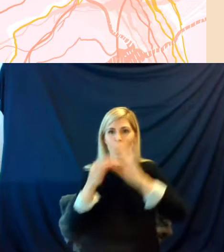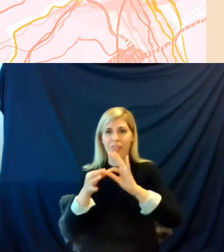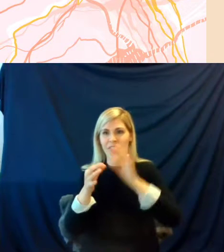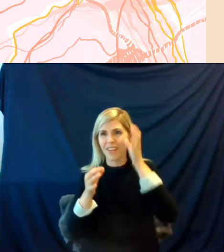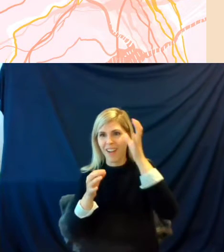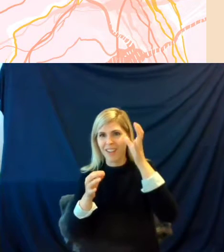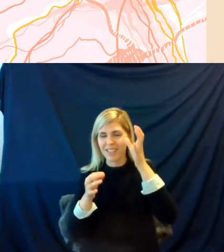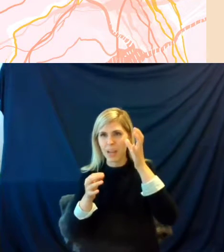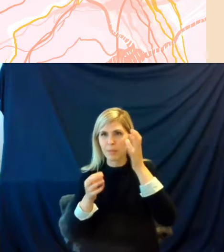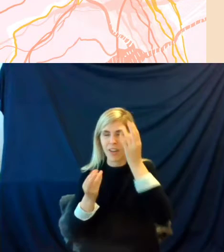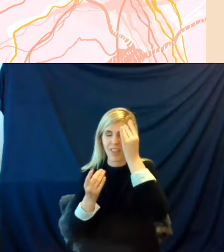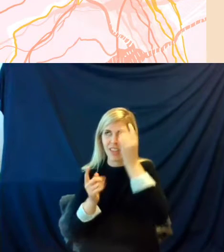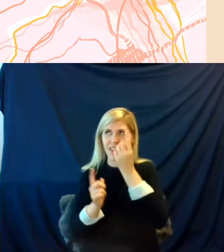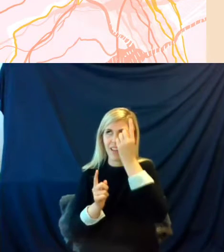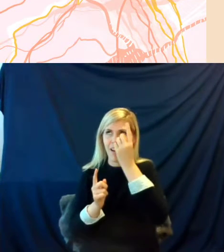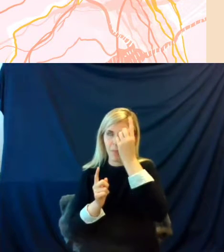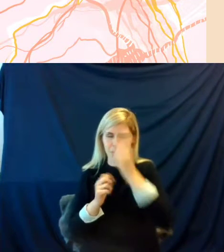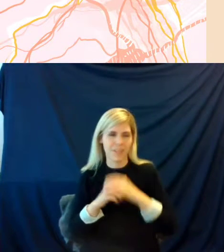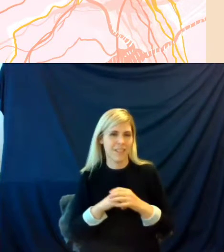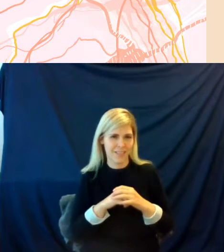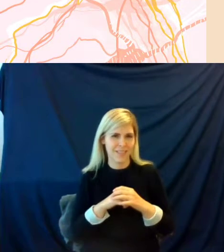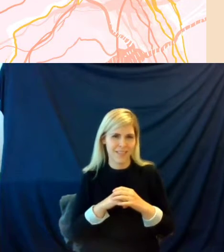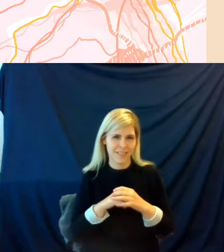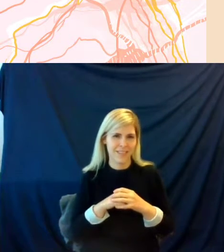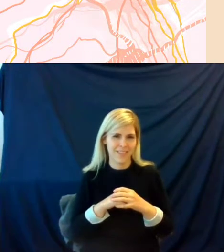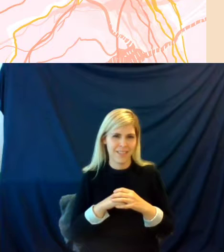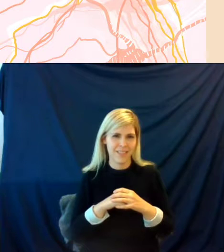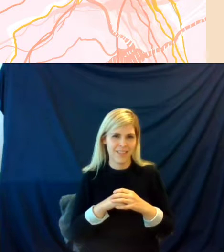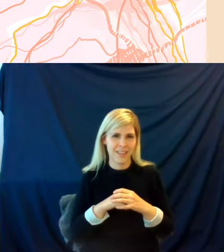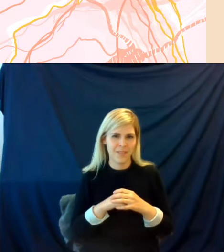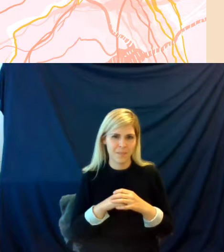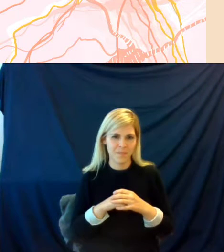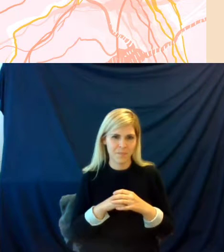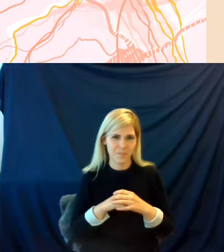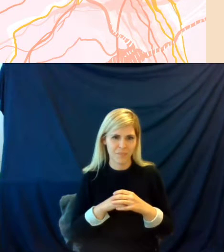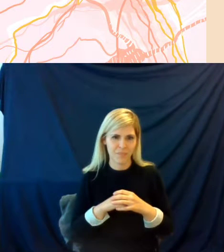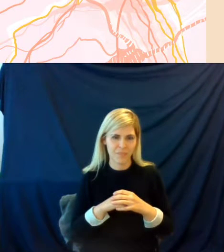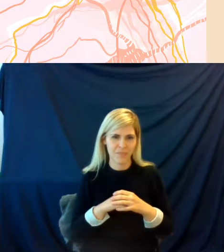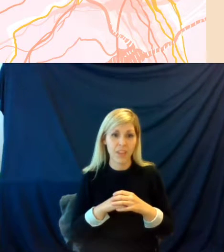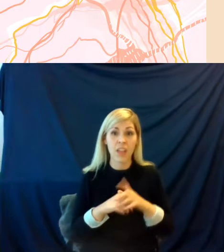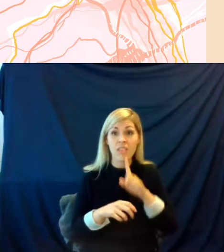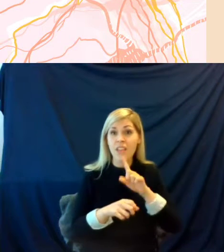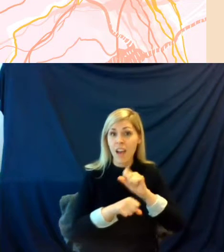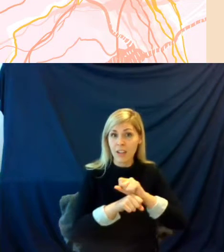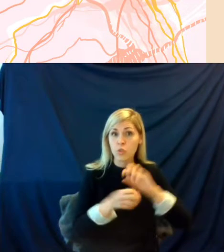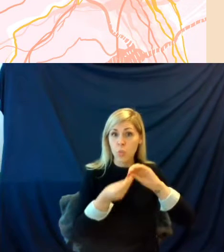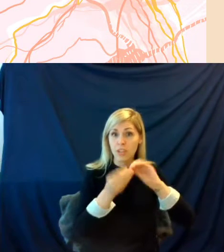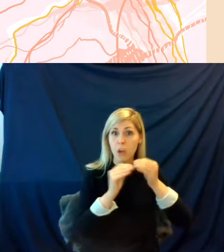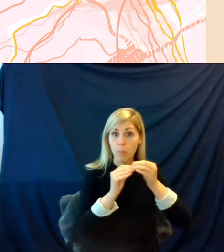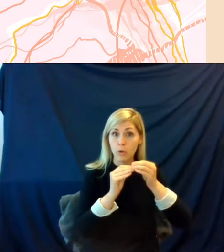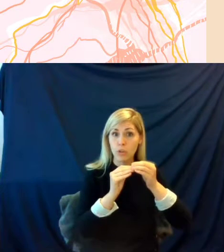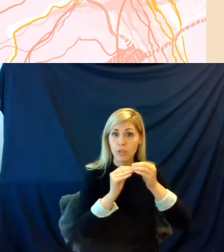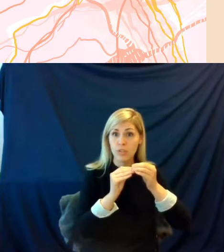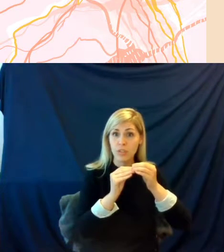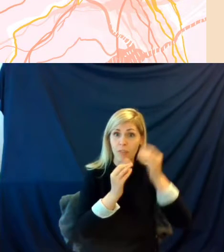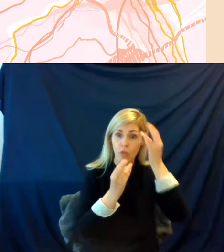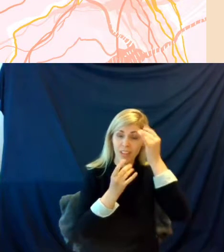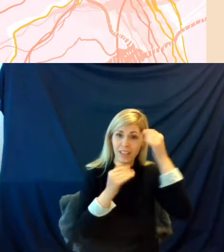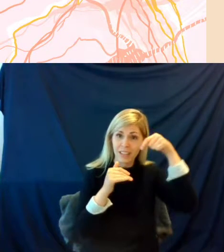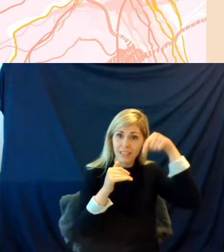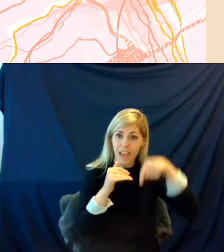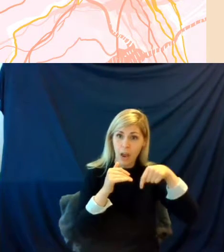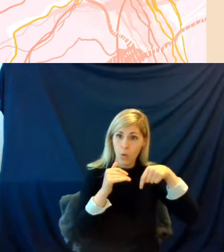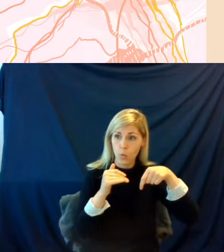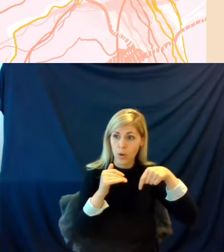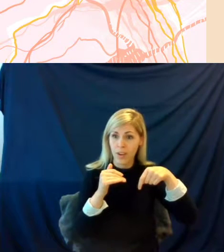concept of thinking up. And on the other hand, the actual numbers produced by thinking down